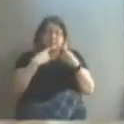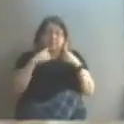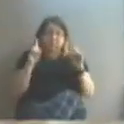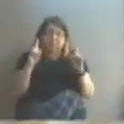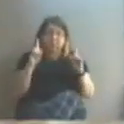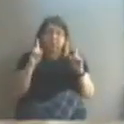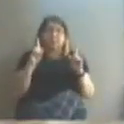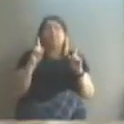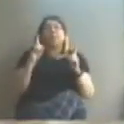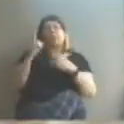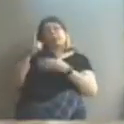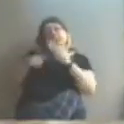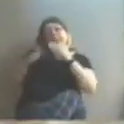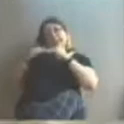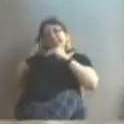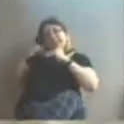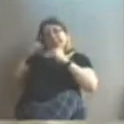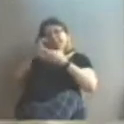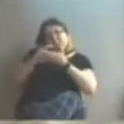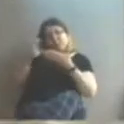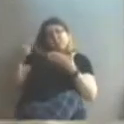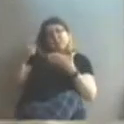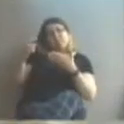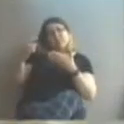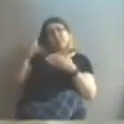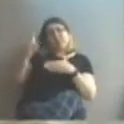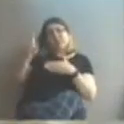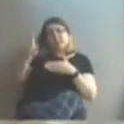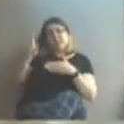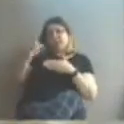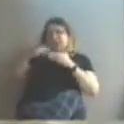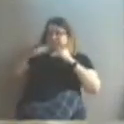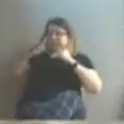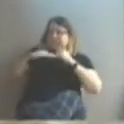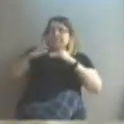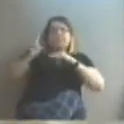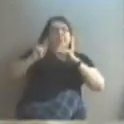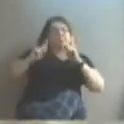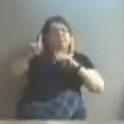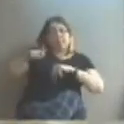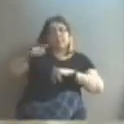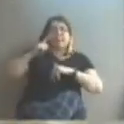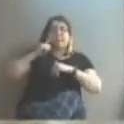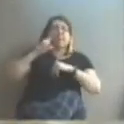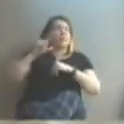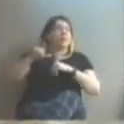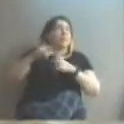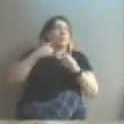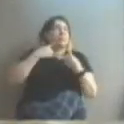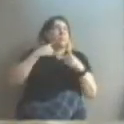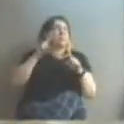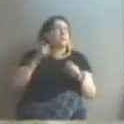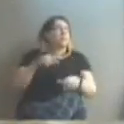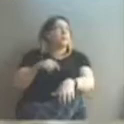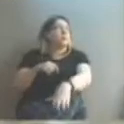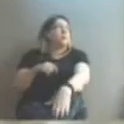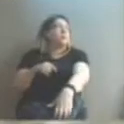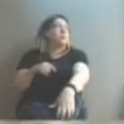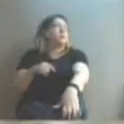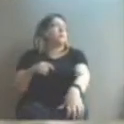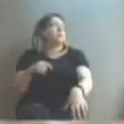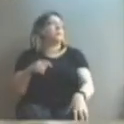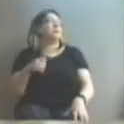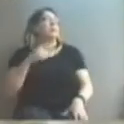what is the minimum resources, minimum manpower you need to get that off the ground? And given the